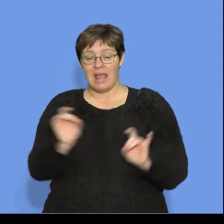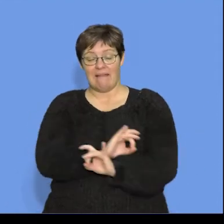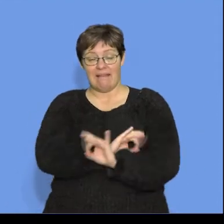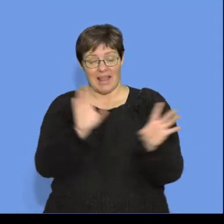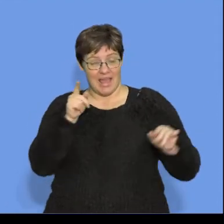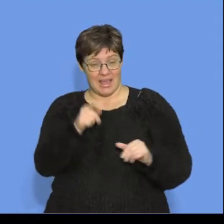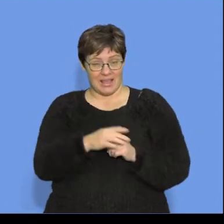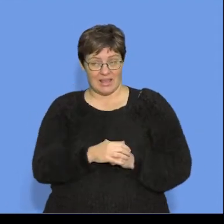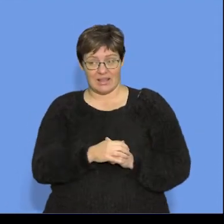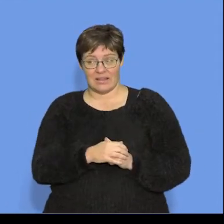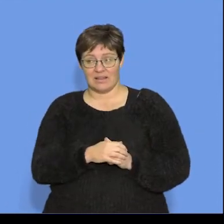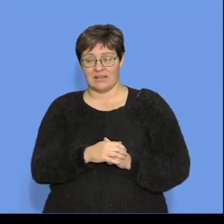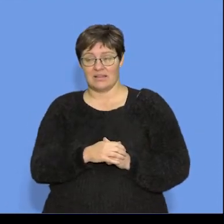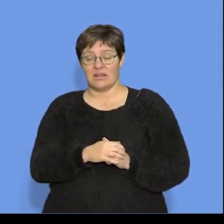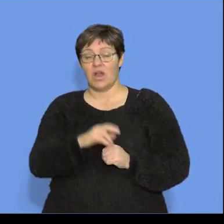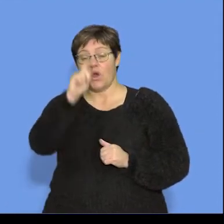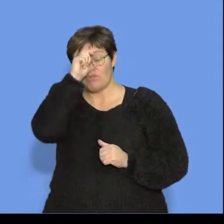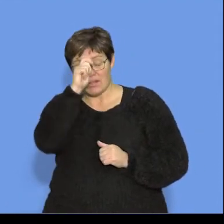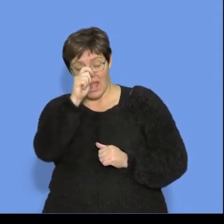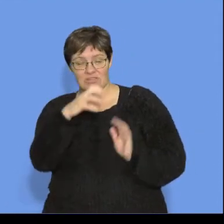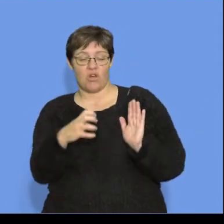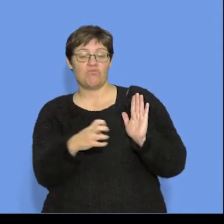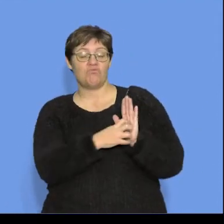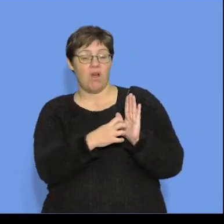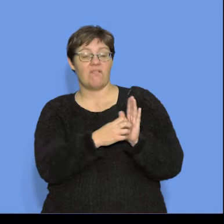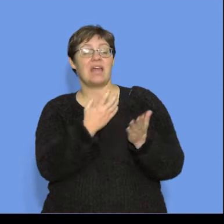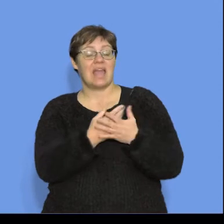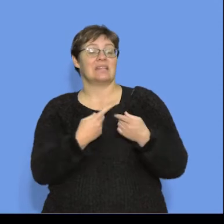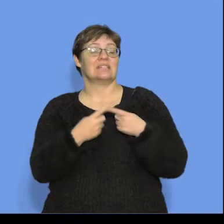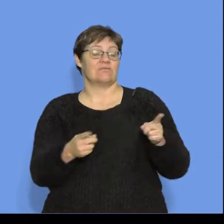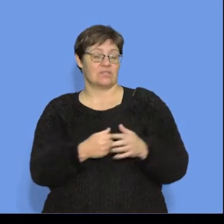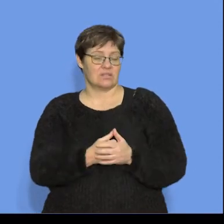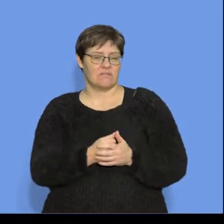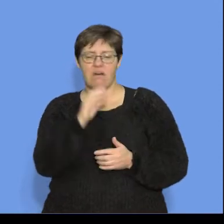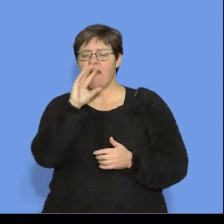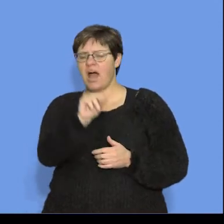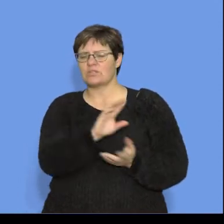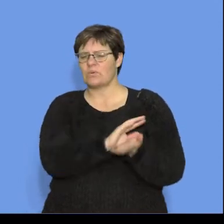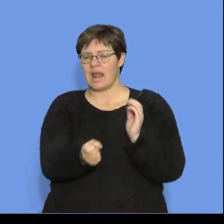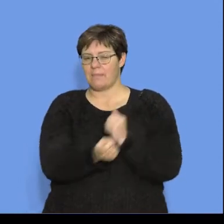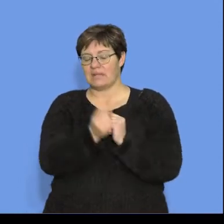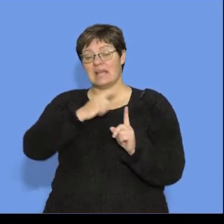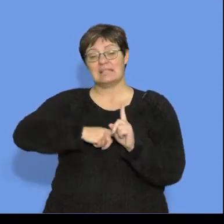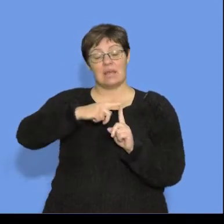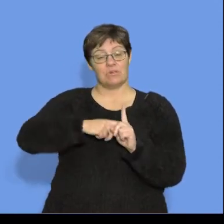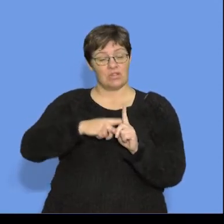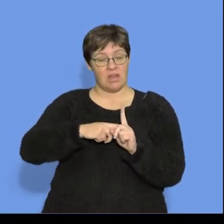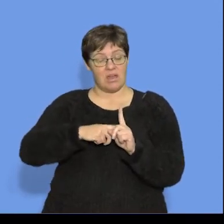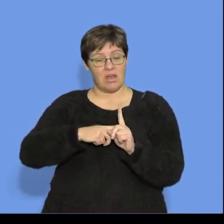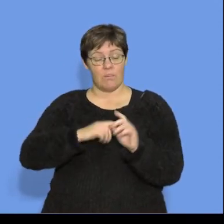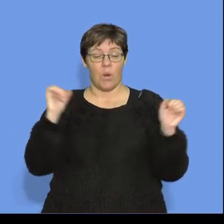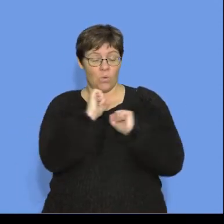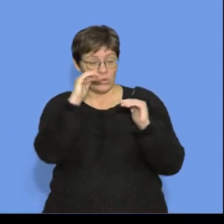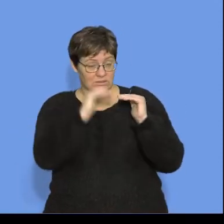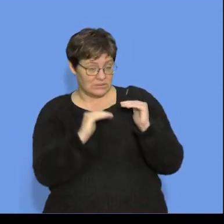about this. Recognize the graph could be different. If they asked you what would happen if the temperature was colder, well,